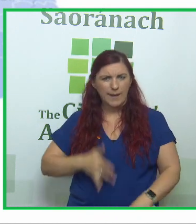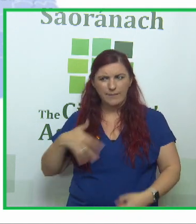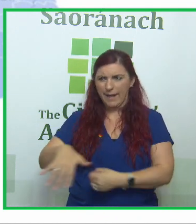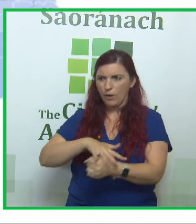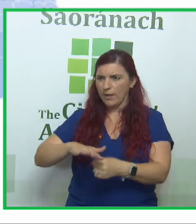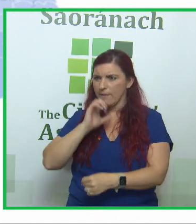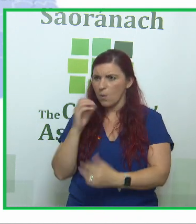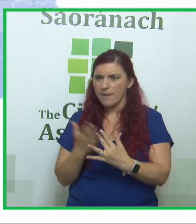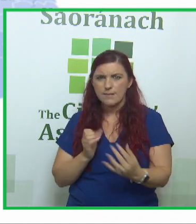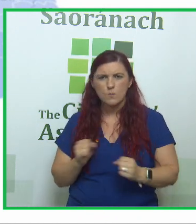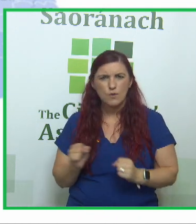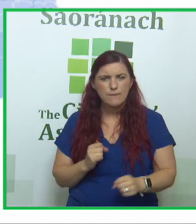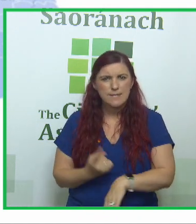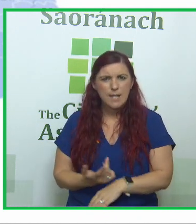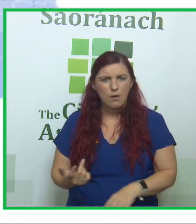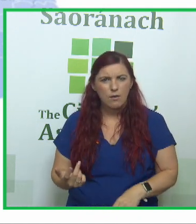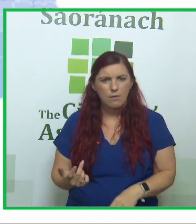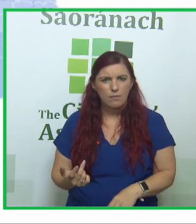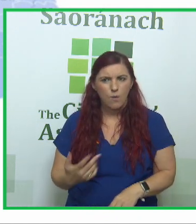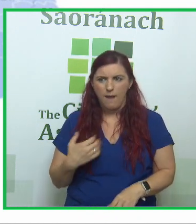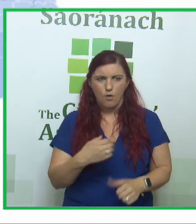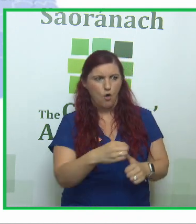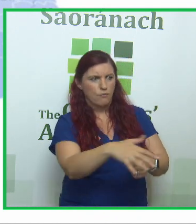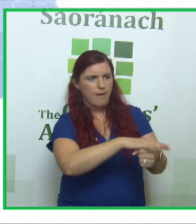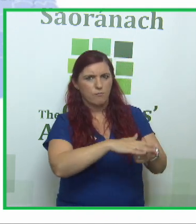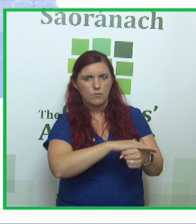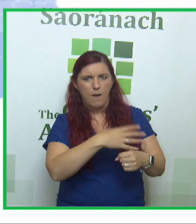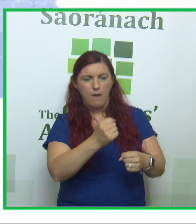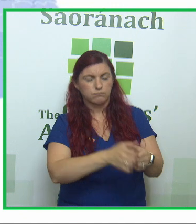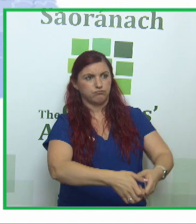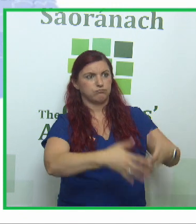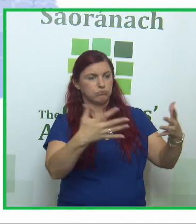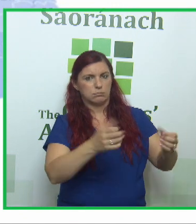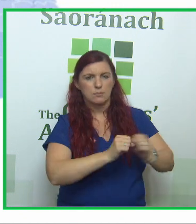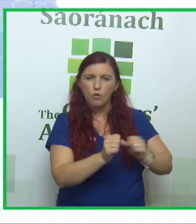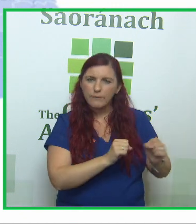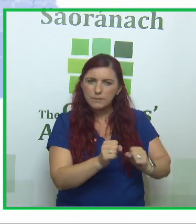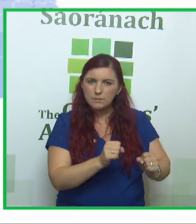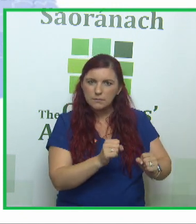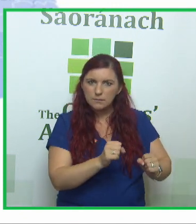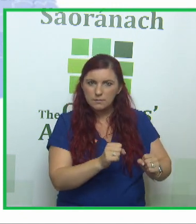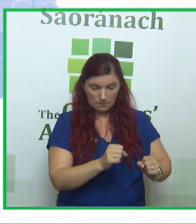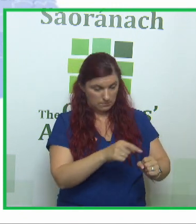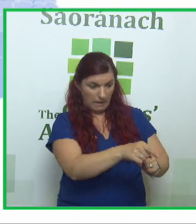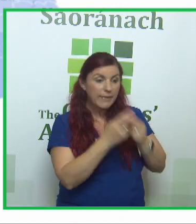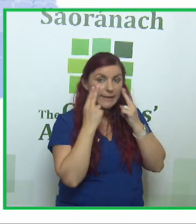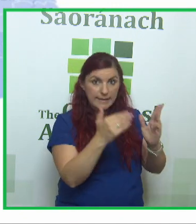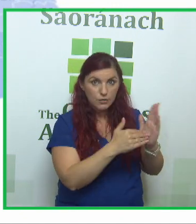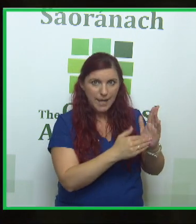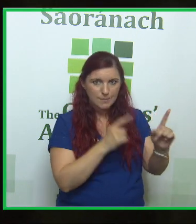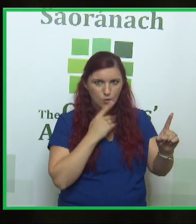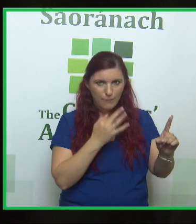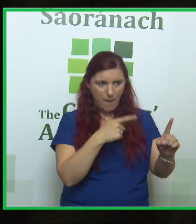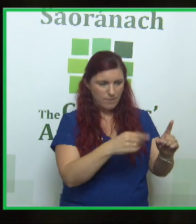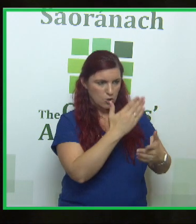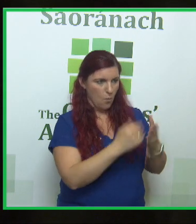can't access a service, while there's other areas where there's proliferation of services. And that's rightfully so, and we're not saying that that's not good.